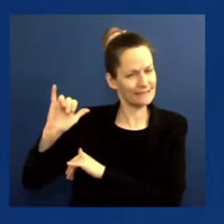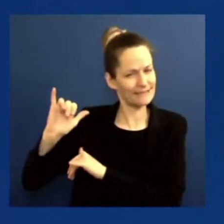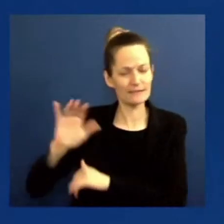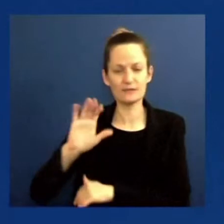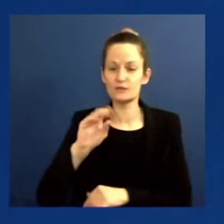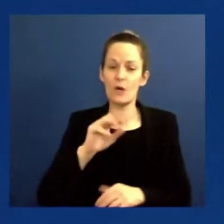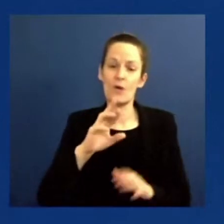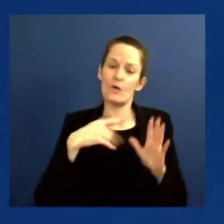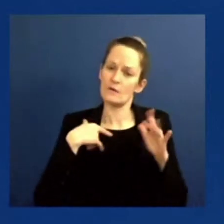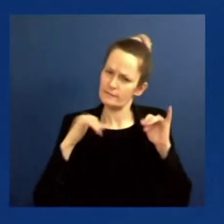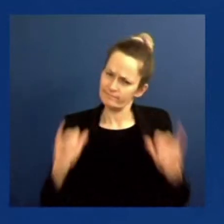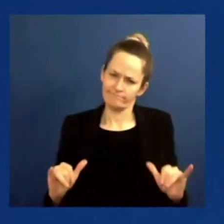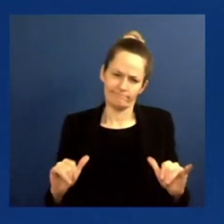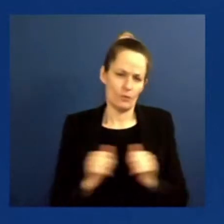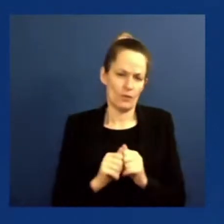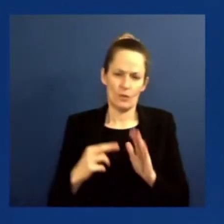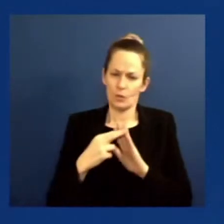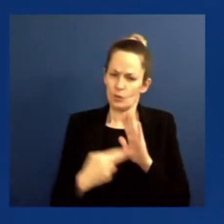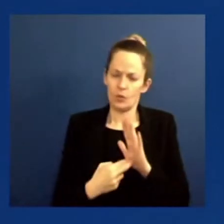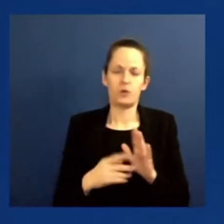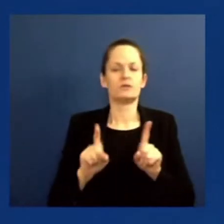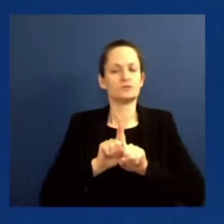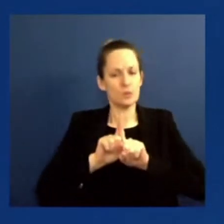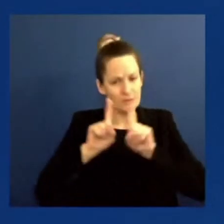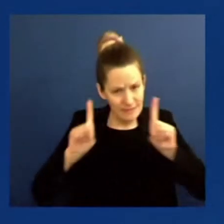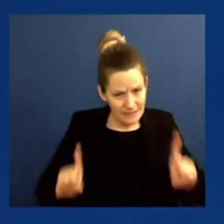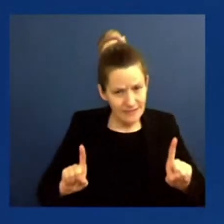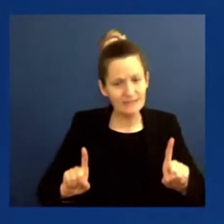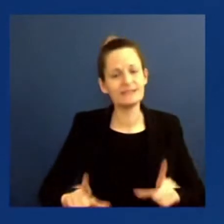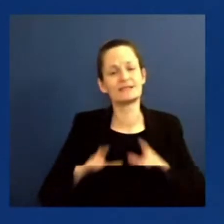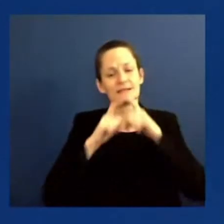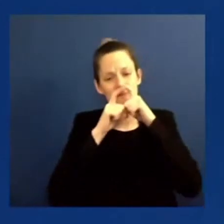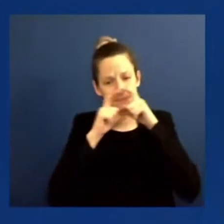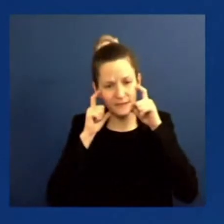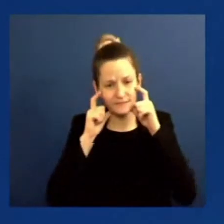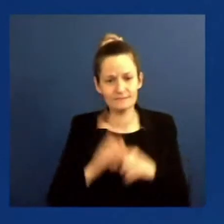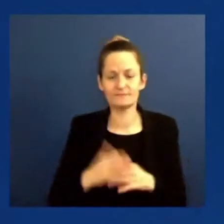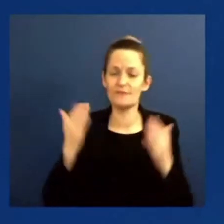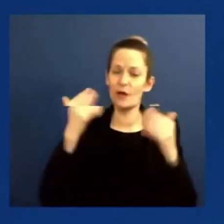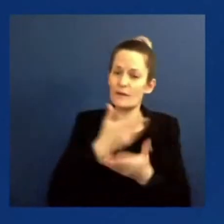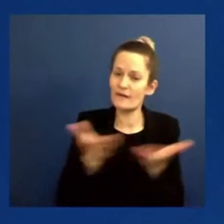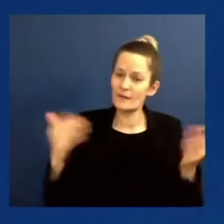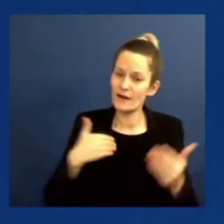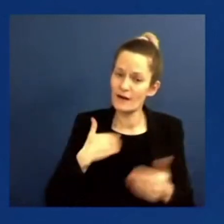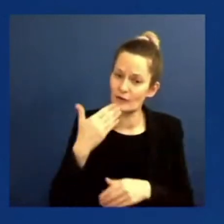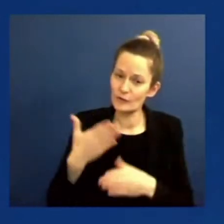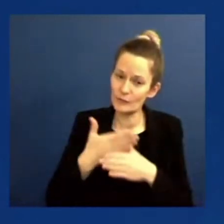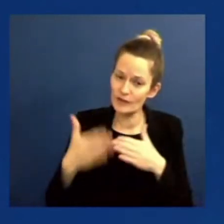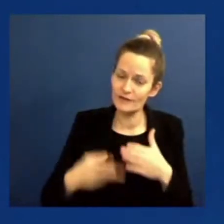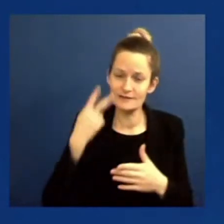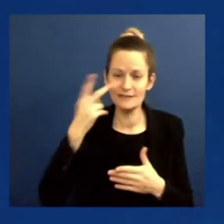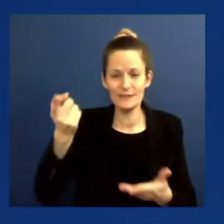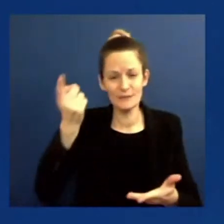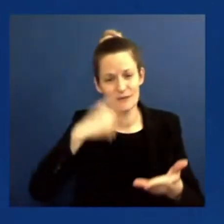Everybody, I hope everybody has a good weekend. We'll look forward to seeing you next week. Thank you. Thanks.